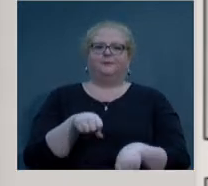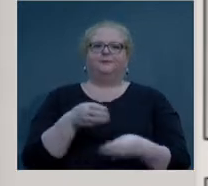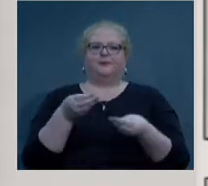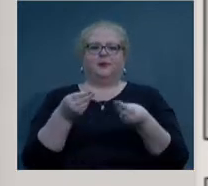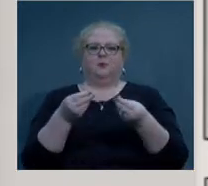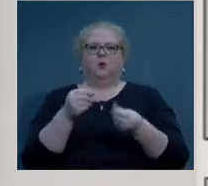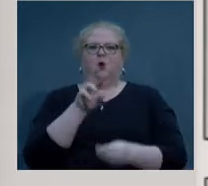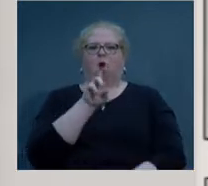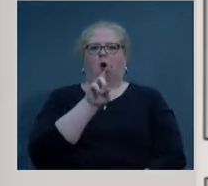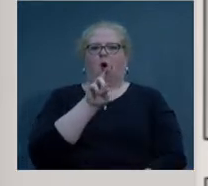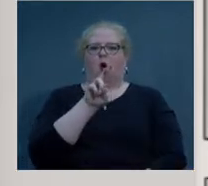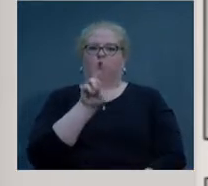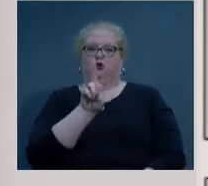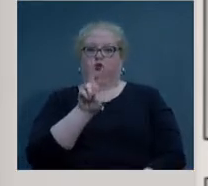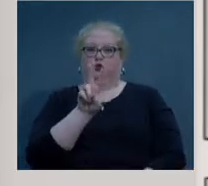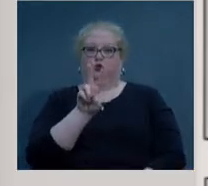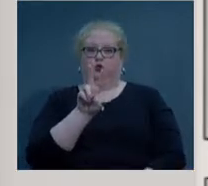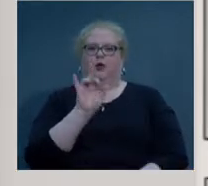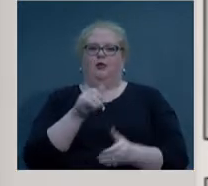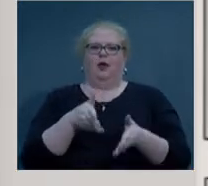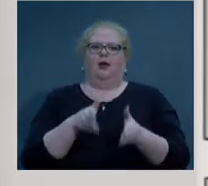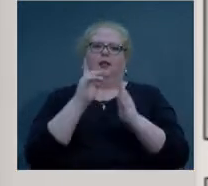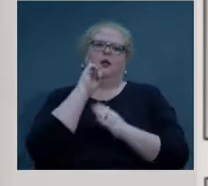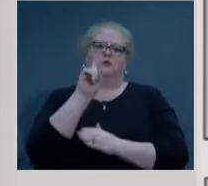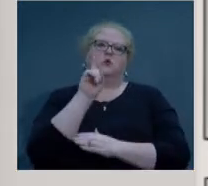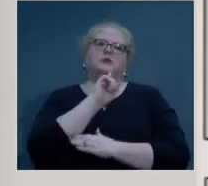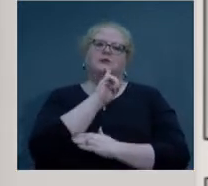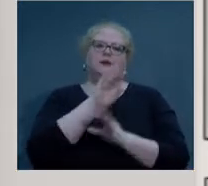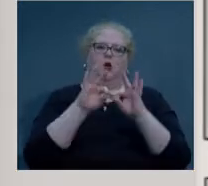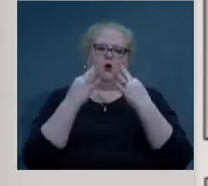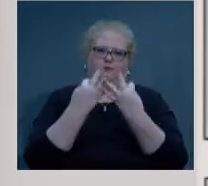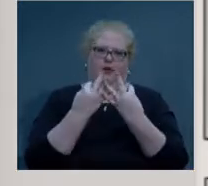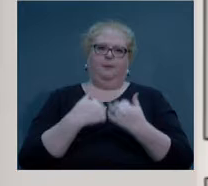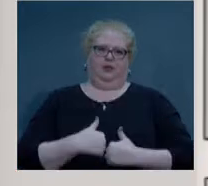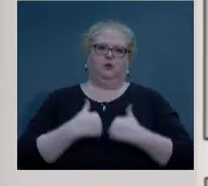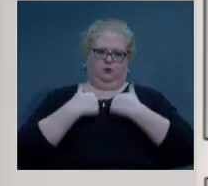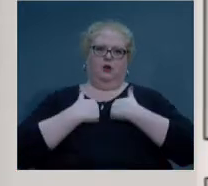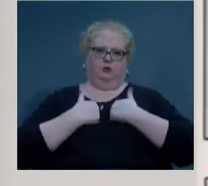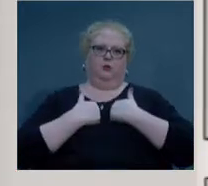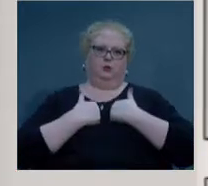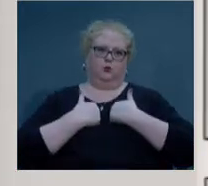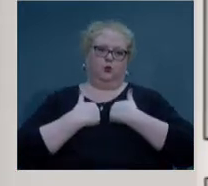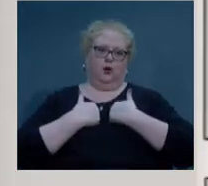Property is zoned R2, which does allow for single-family residential.